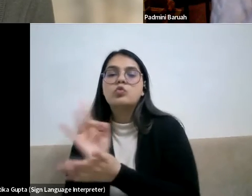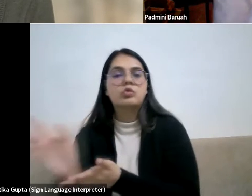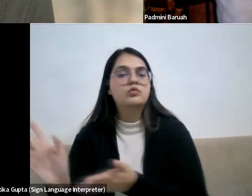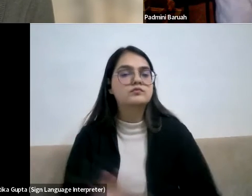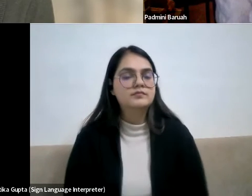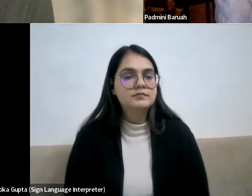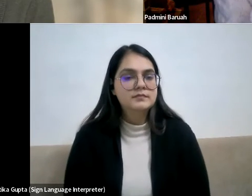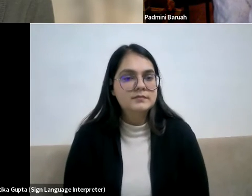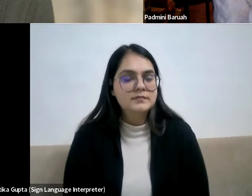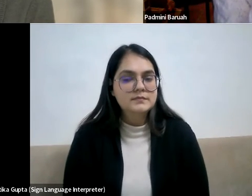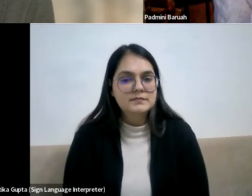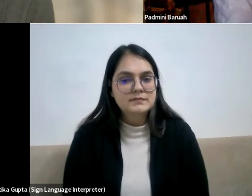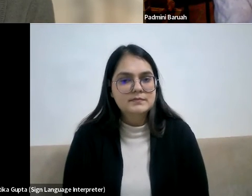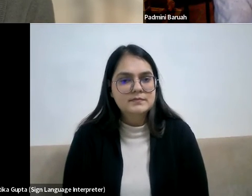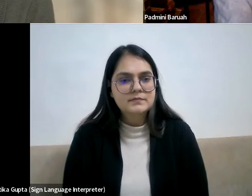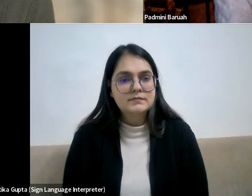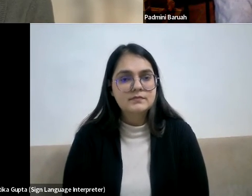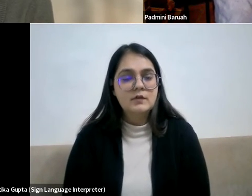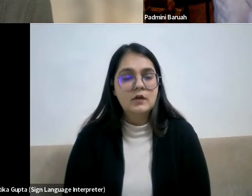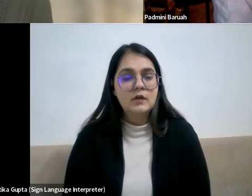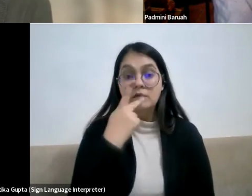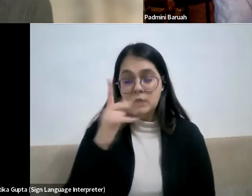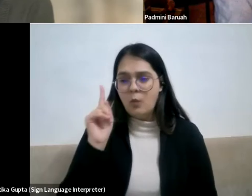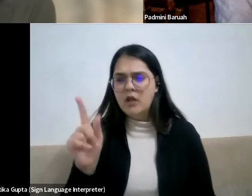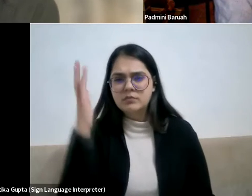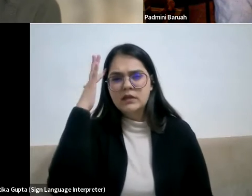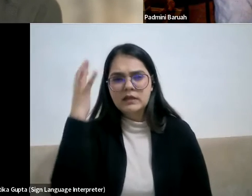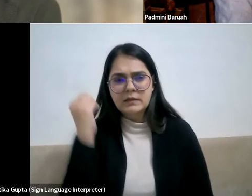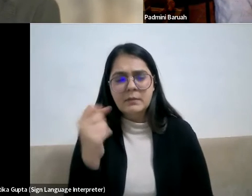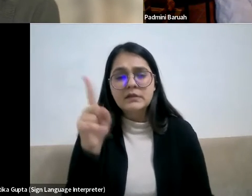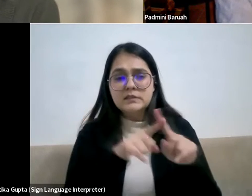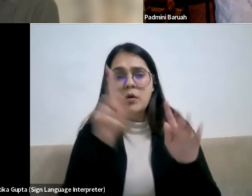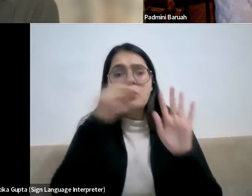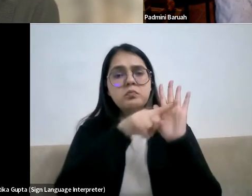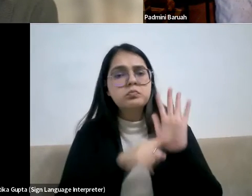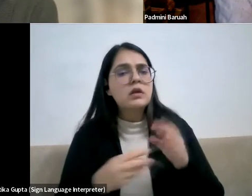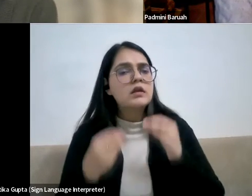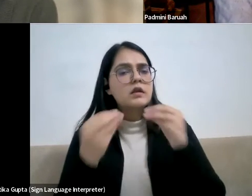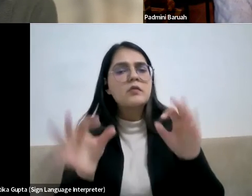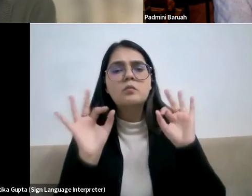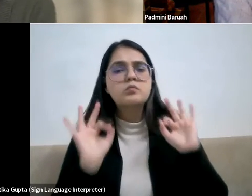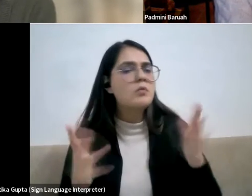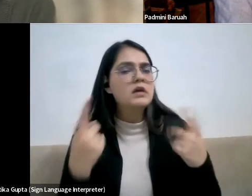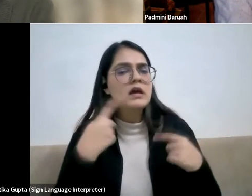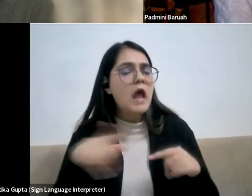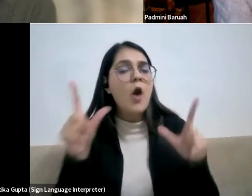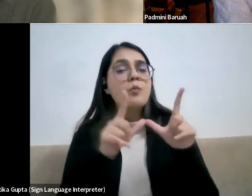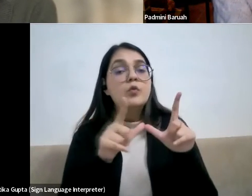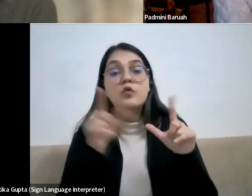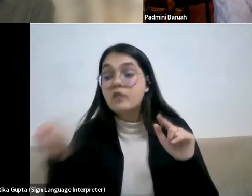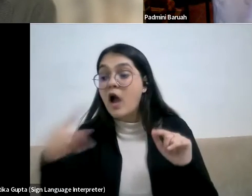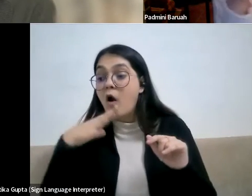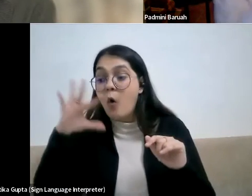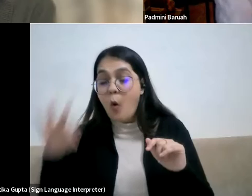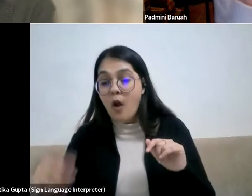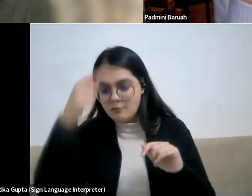fact, on a astounding note, there's still no guidance on what constitutes proper proof of citizenship in India.